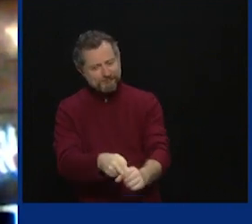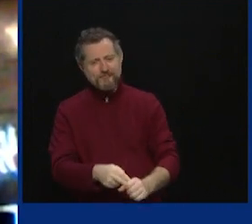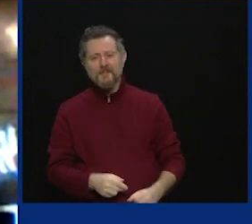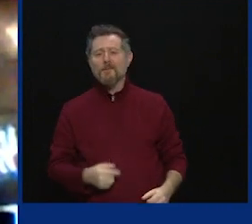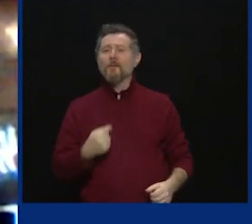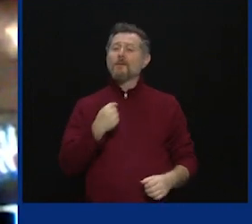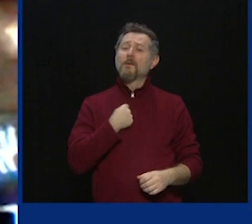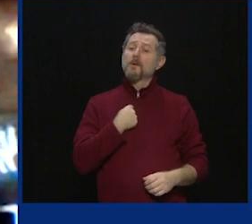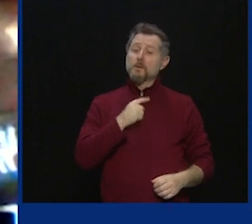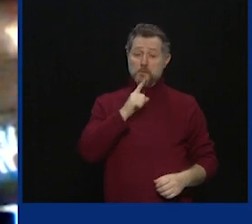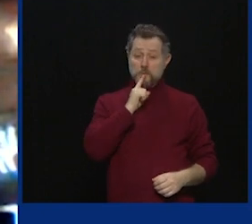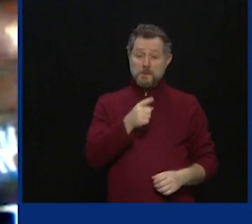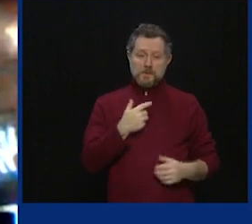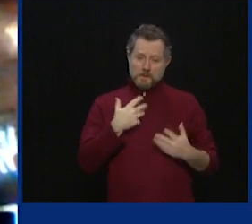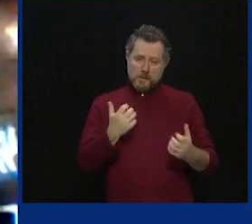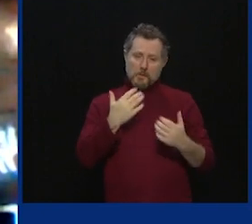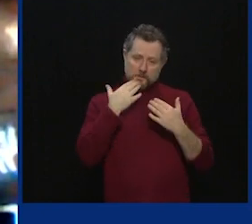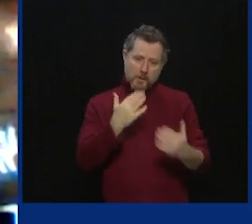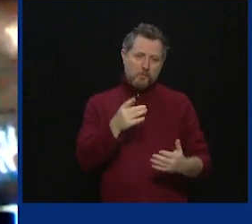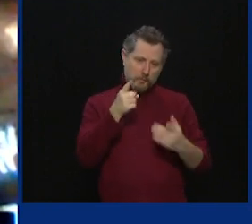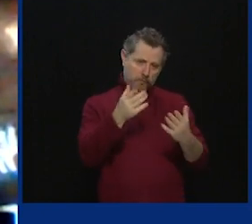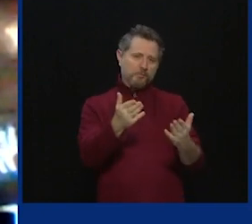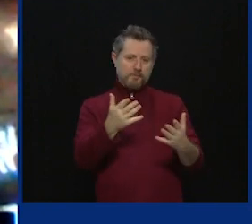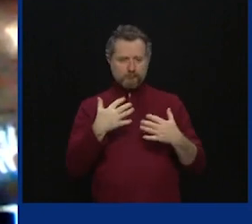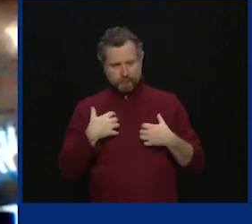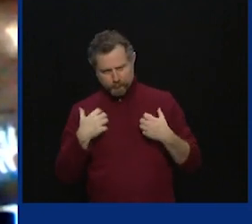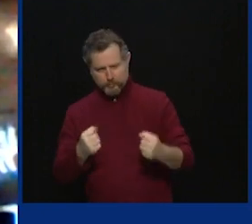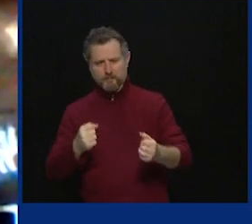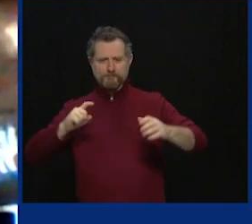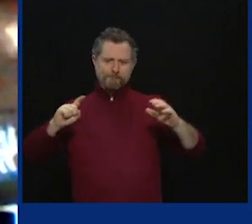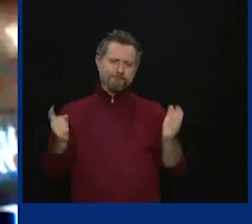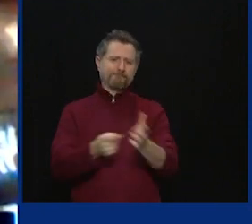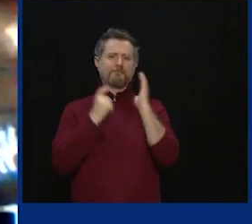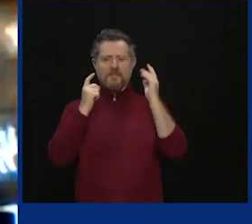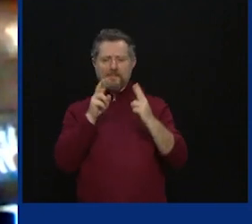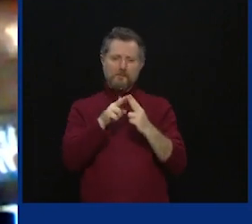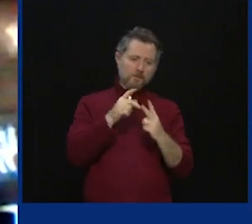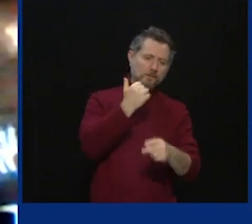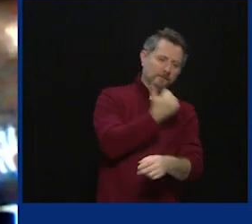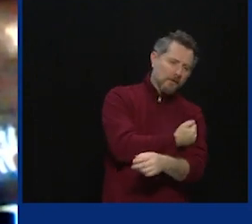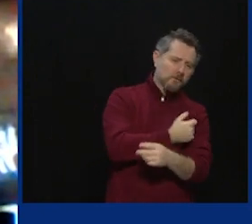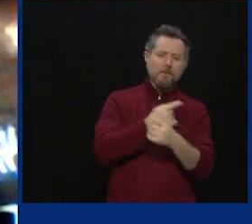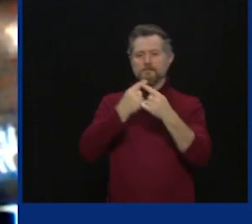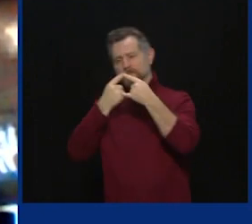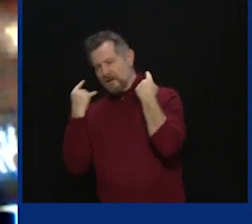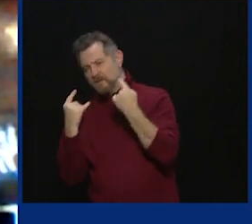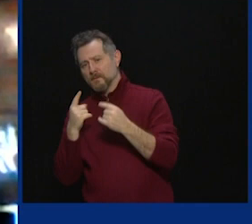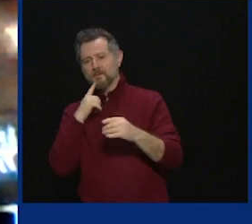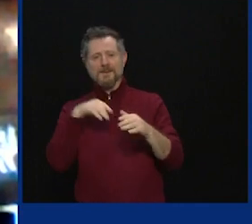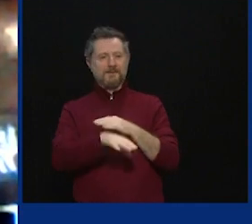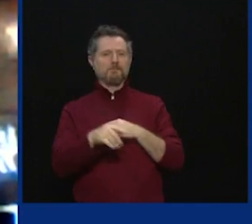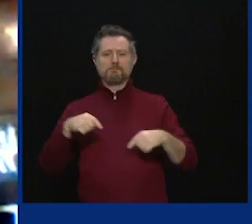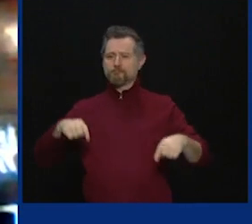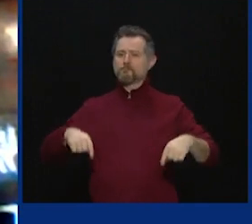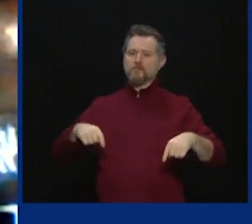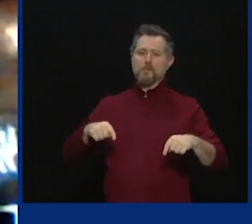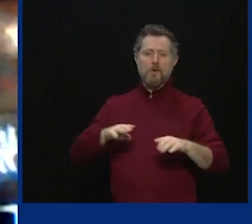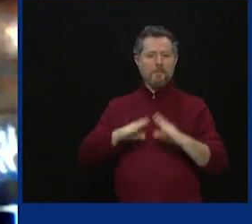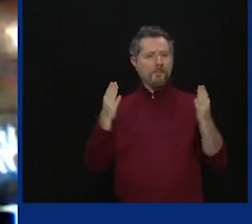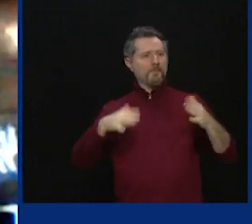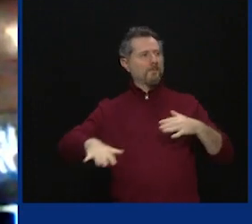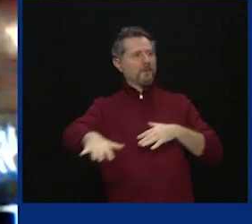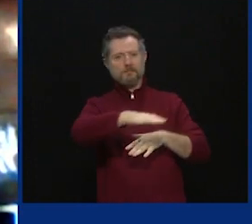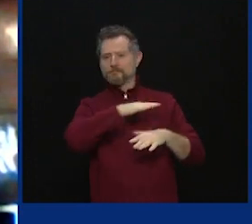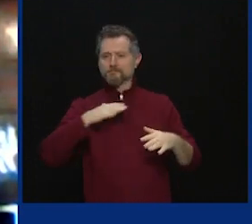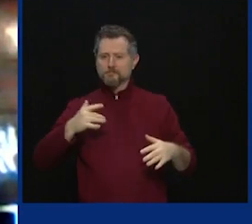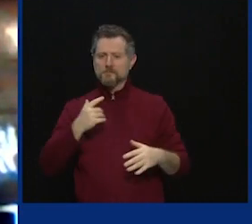action, requiring everyone to be vaccinated or to wear a mask to come into indoor public spaces, such as restaurants. Being